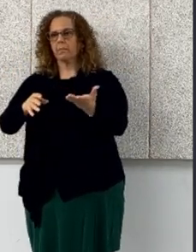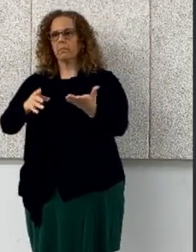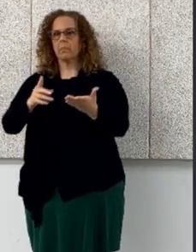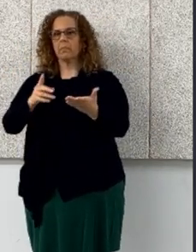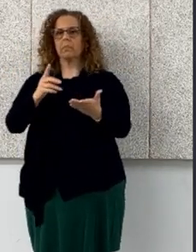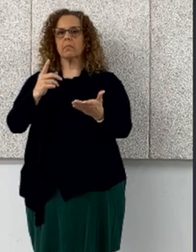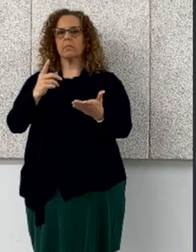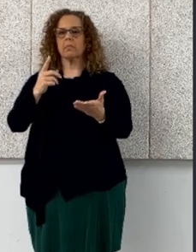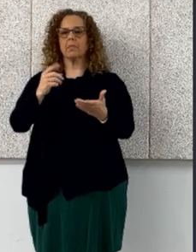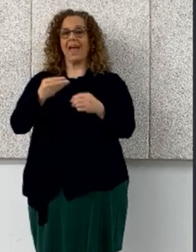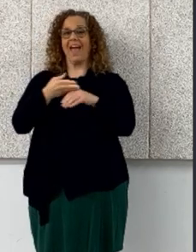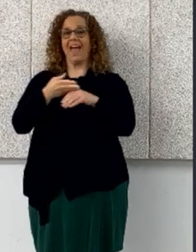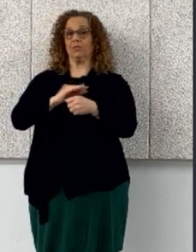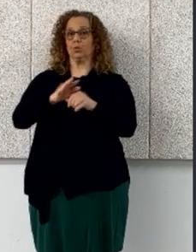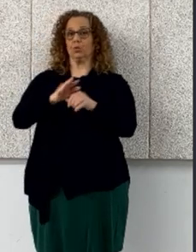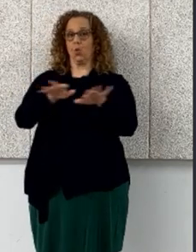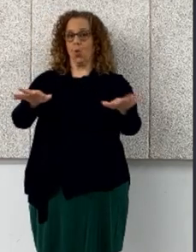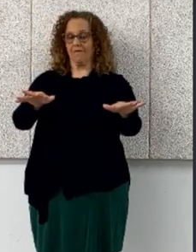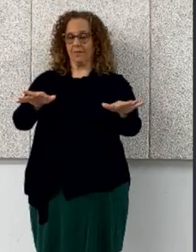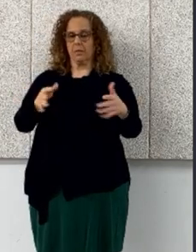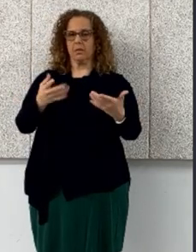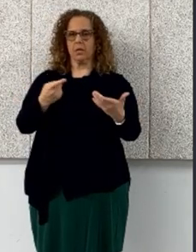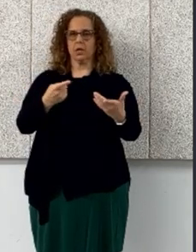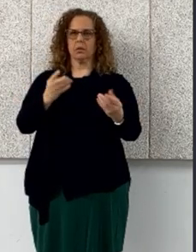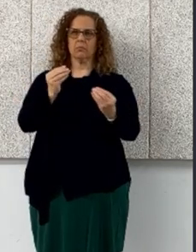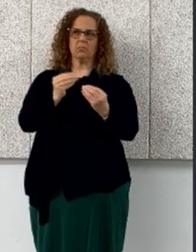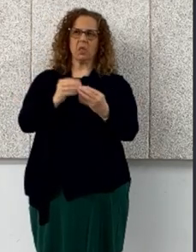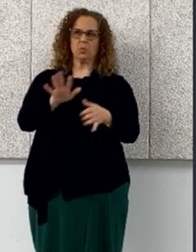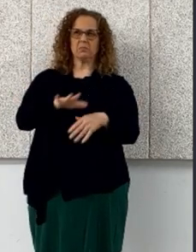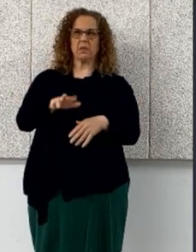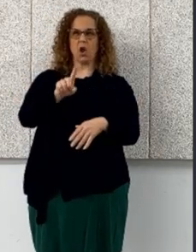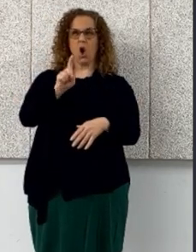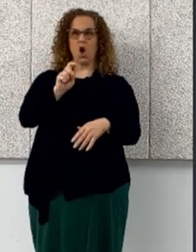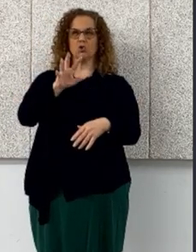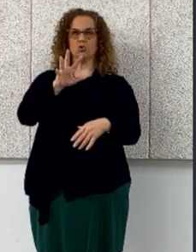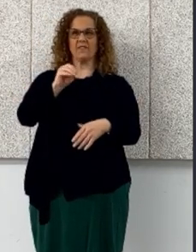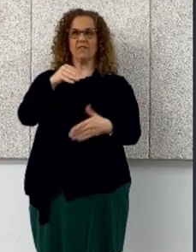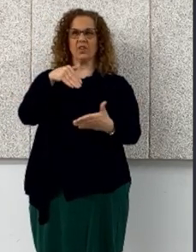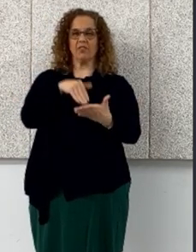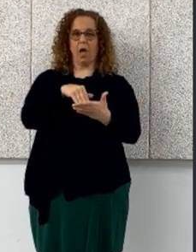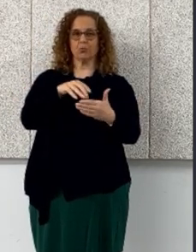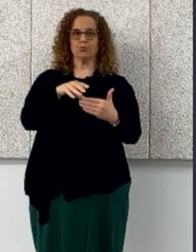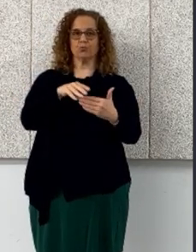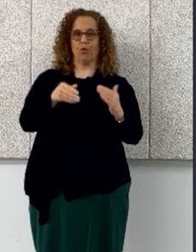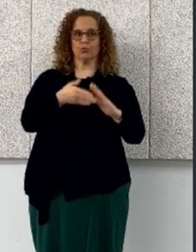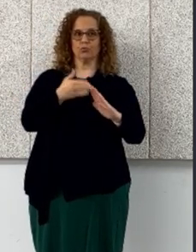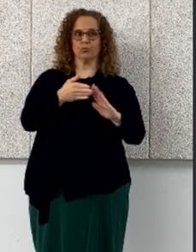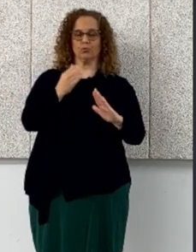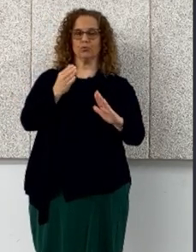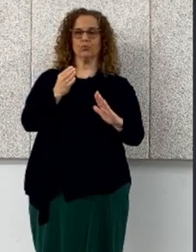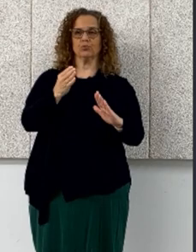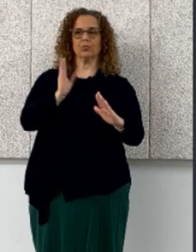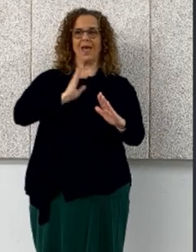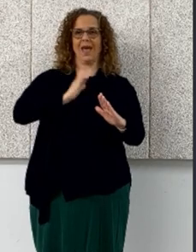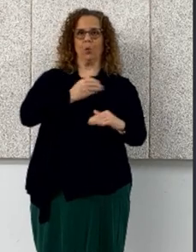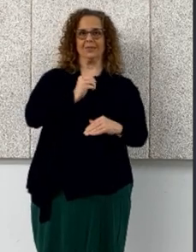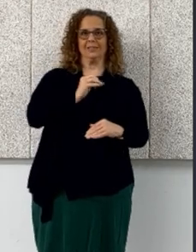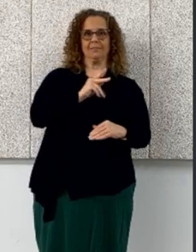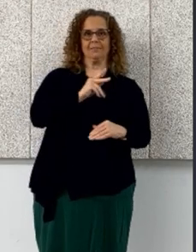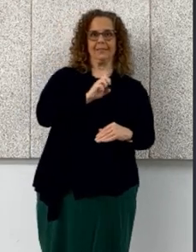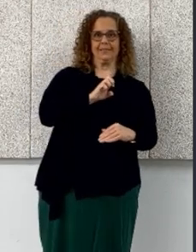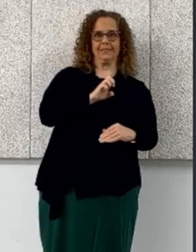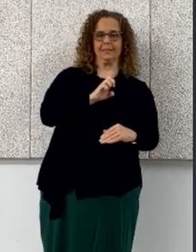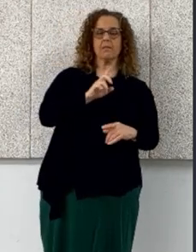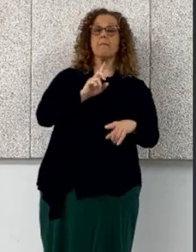to post-COVID is that we basically lose about $150,000 a year operating our space with the rates that we have. But we know that